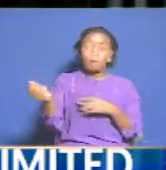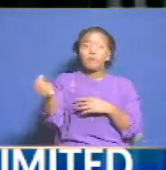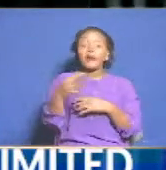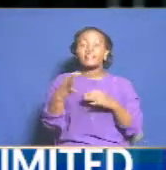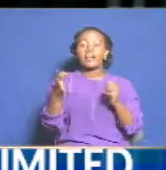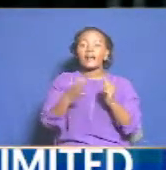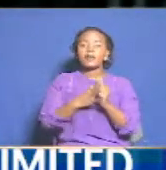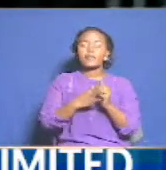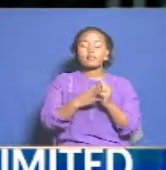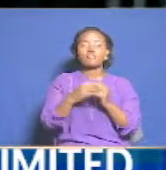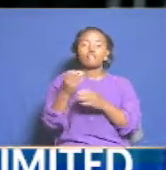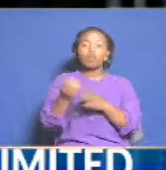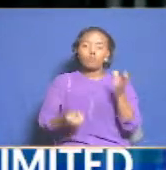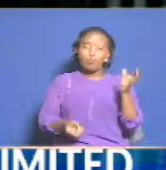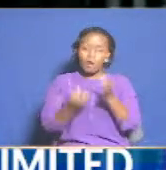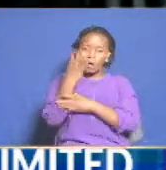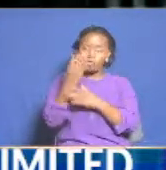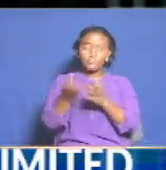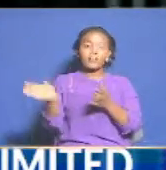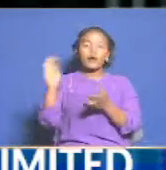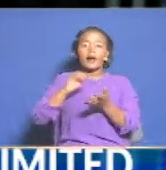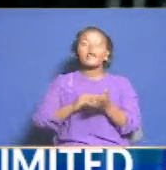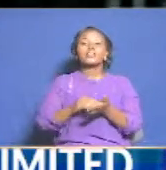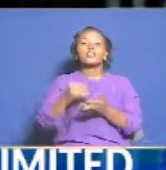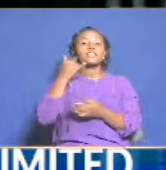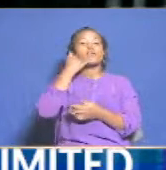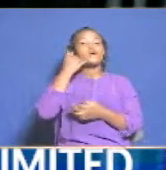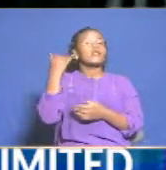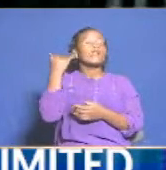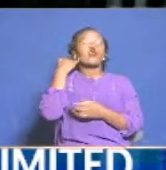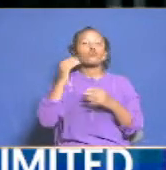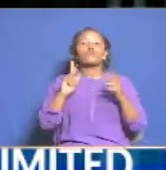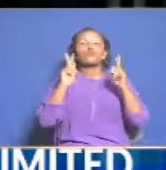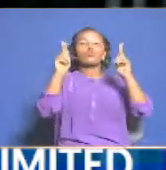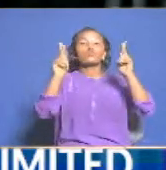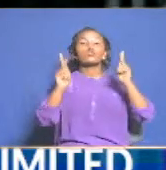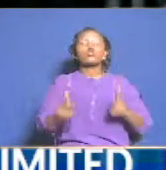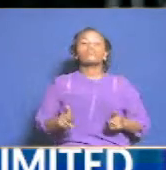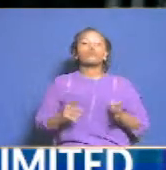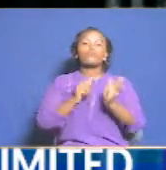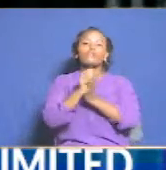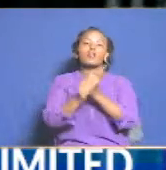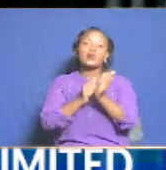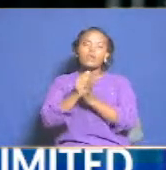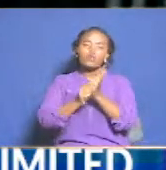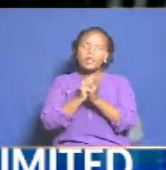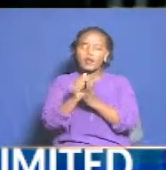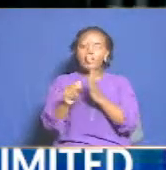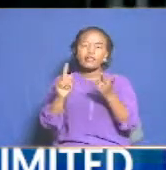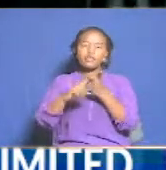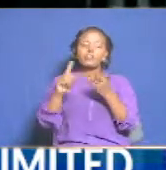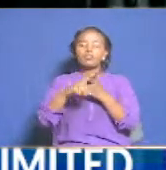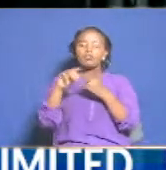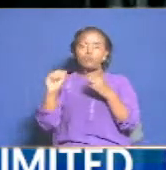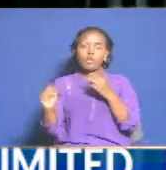relaunch the Nakuru Kisumu meter gauge railway line, to revive rail transport in